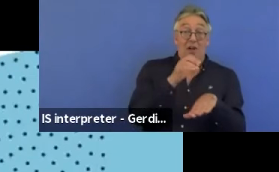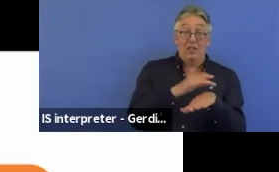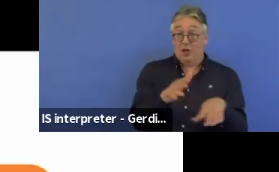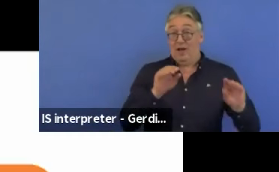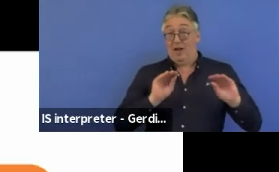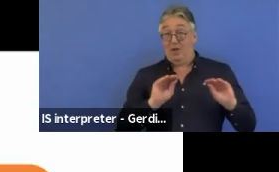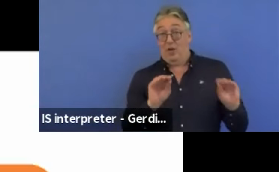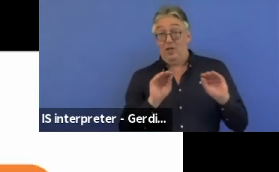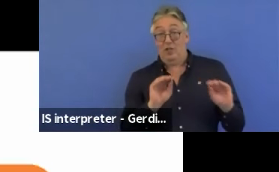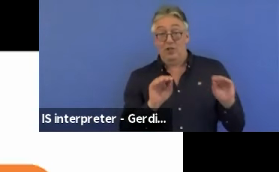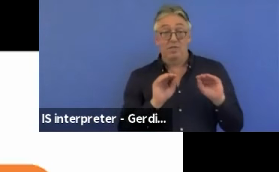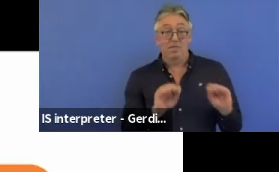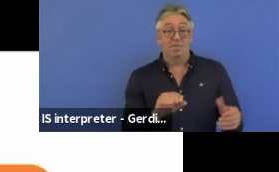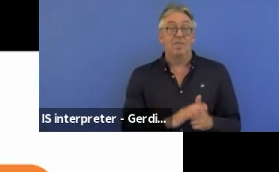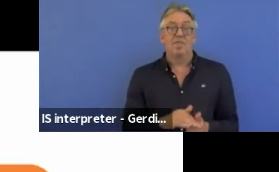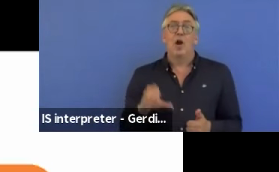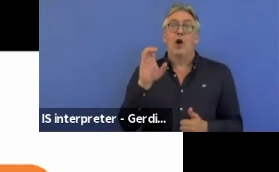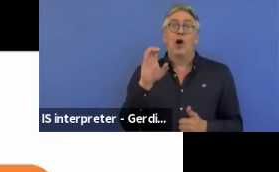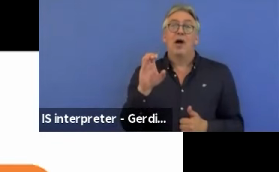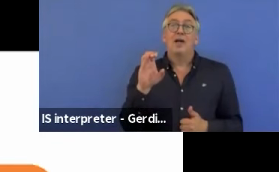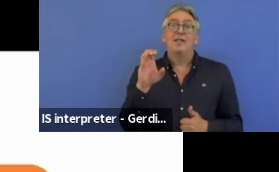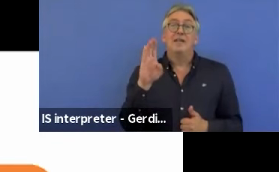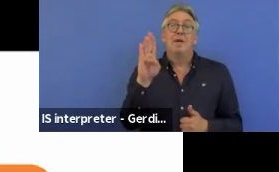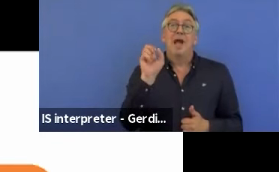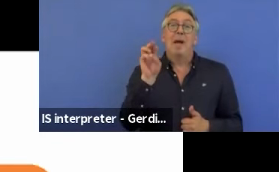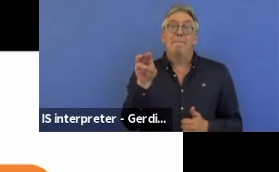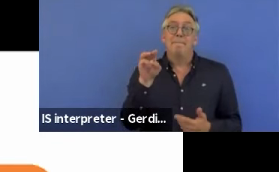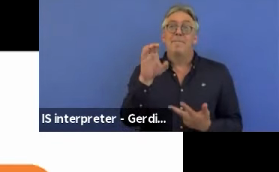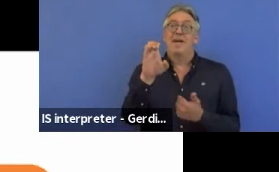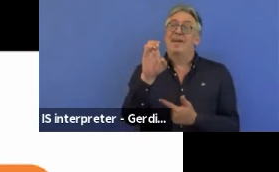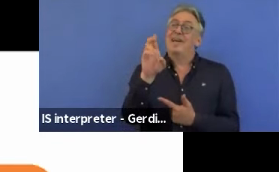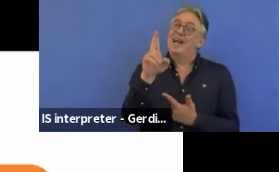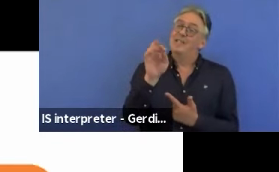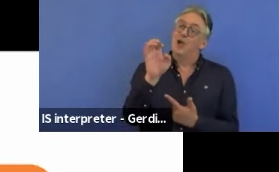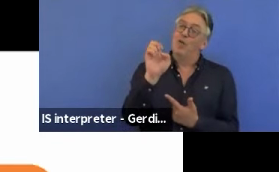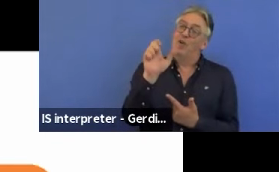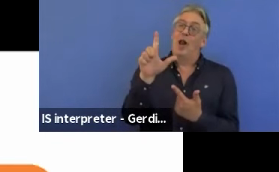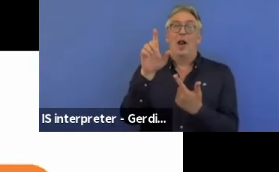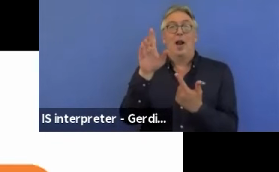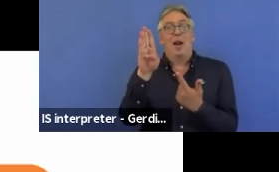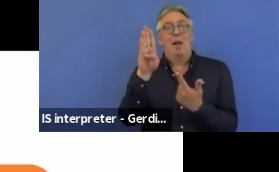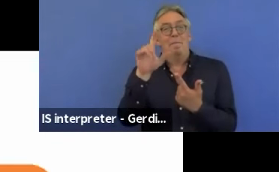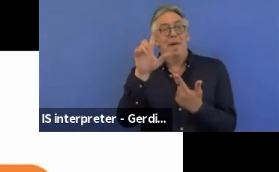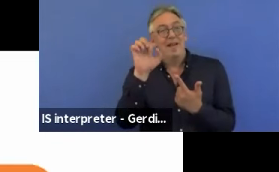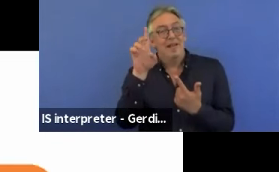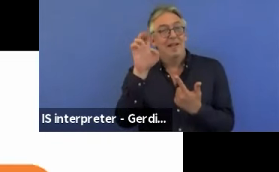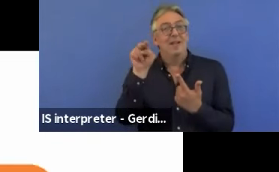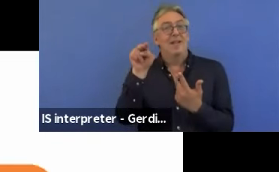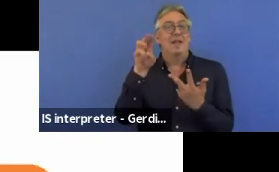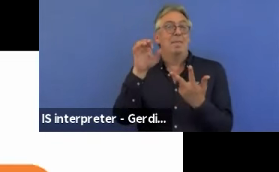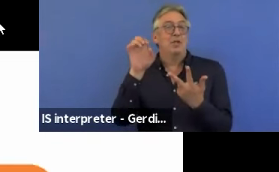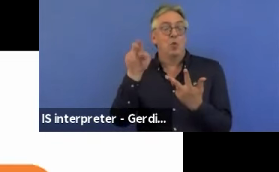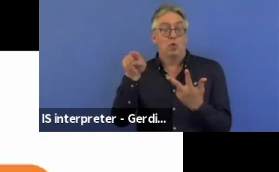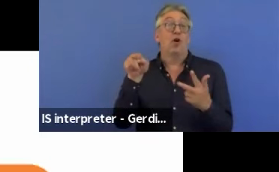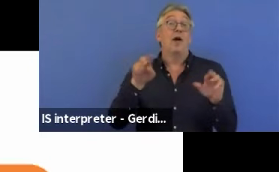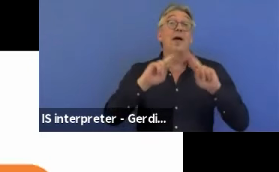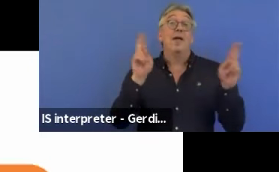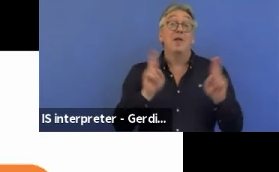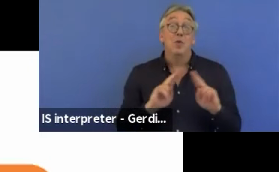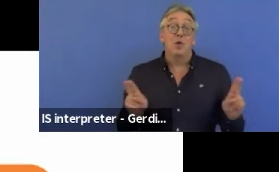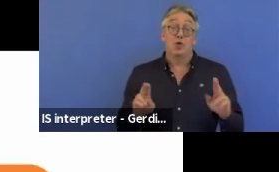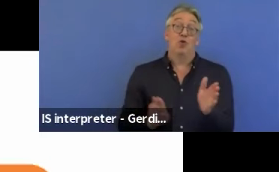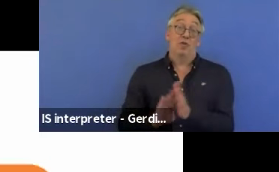CBM, Christoffel Blinden Mission, Christian Blind Mission EV, is an international Christian development organization